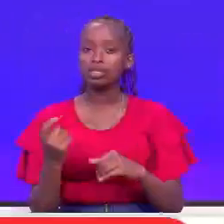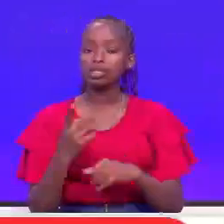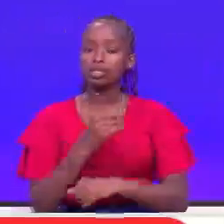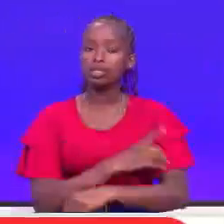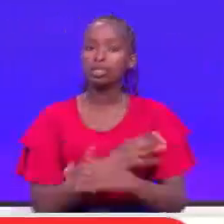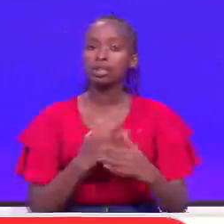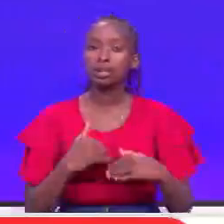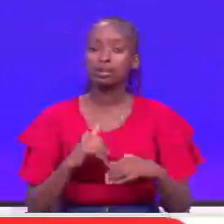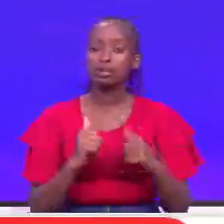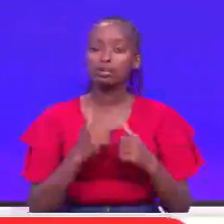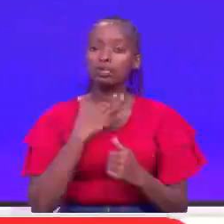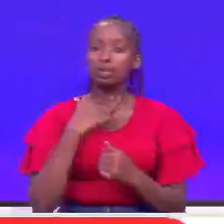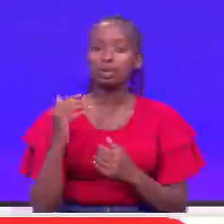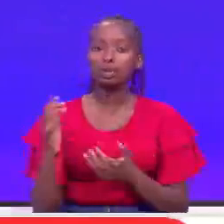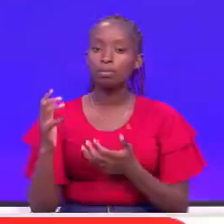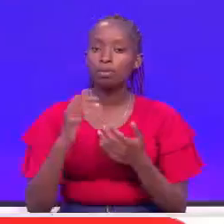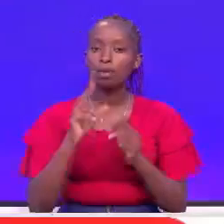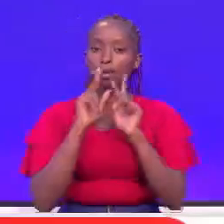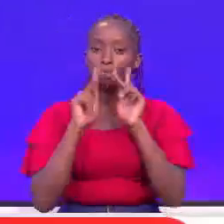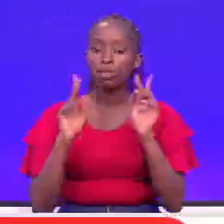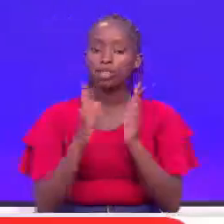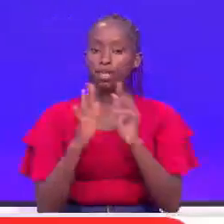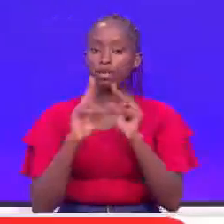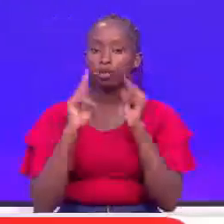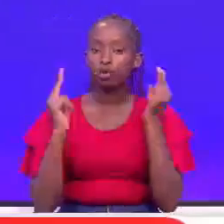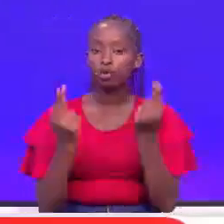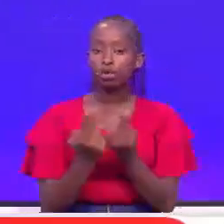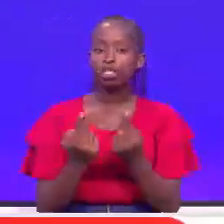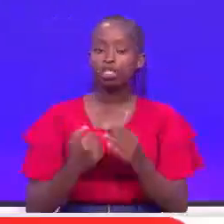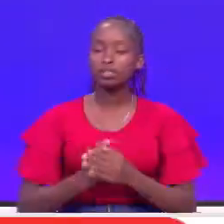at fostering peace and unity.